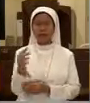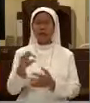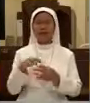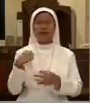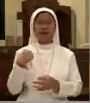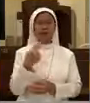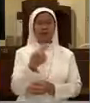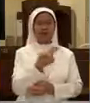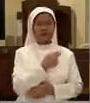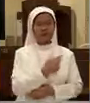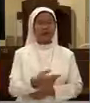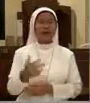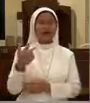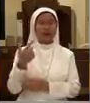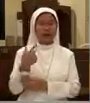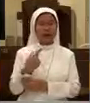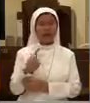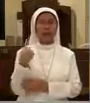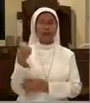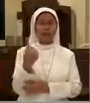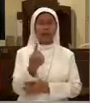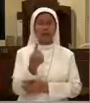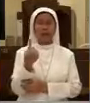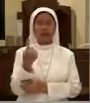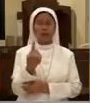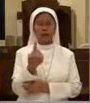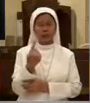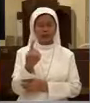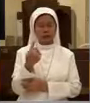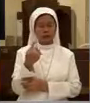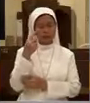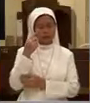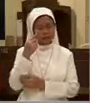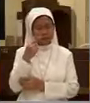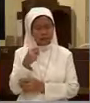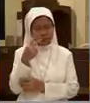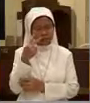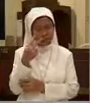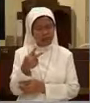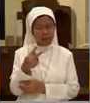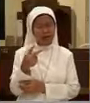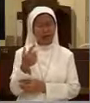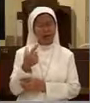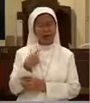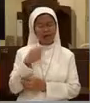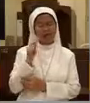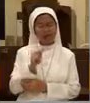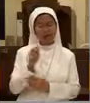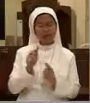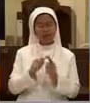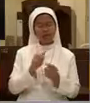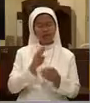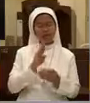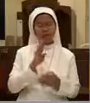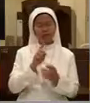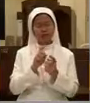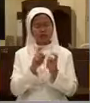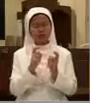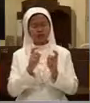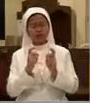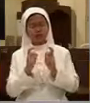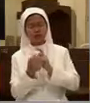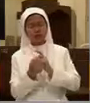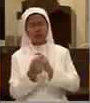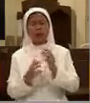there is always a spot that needs to be evangelized over and